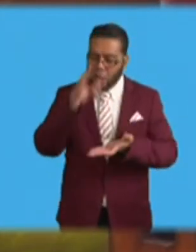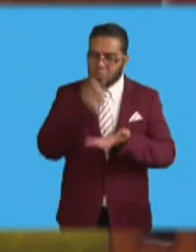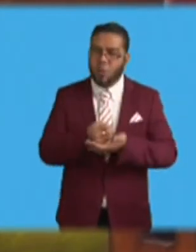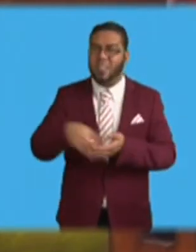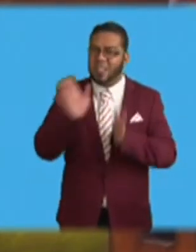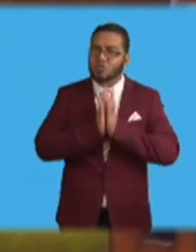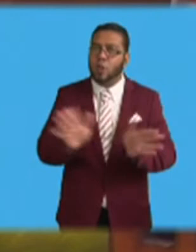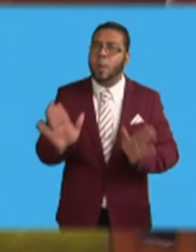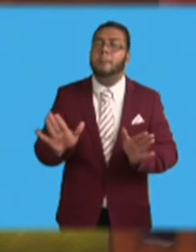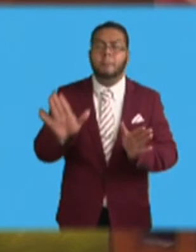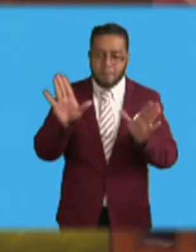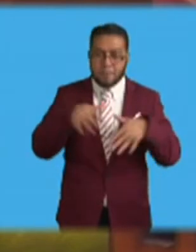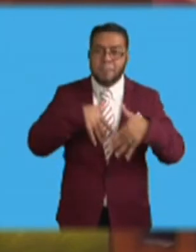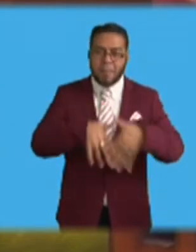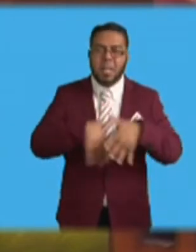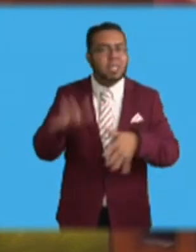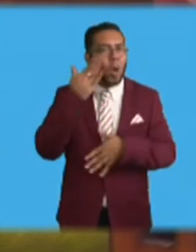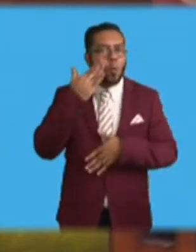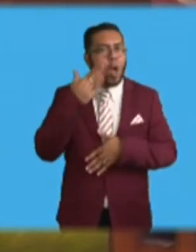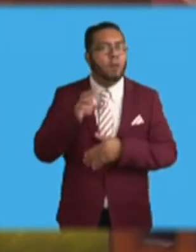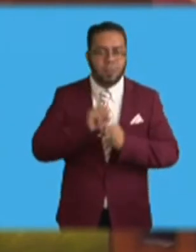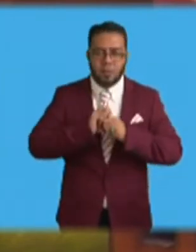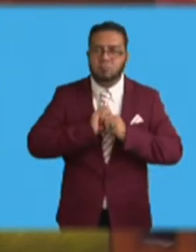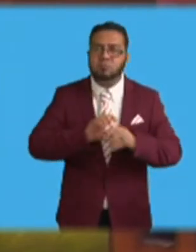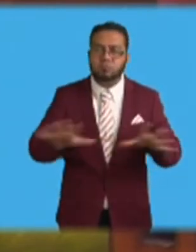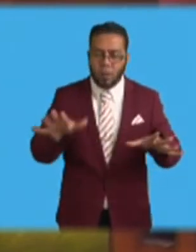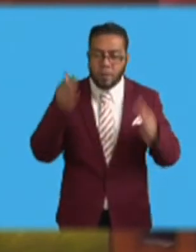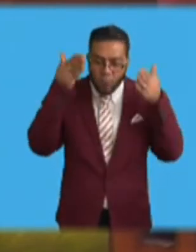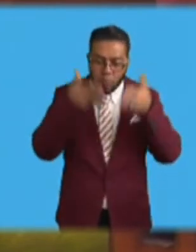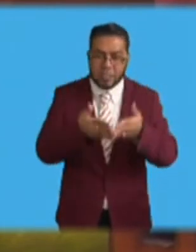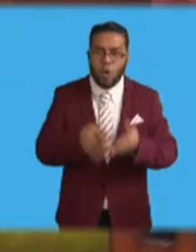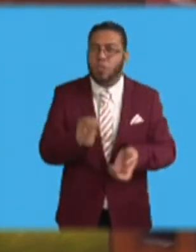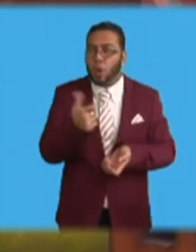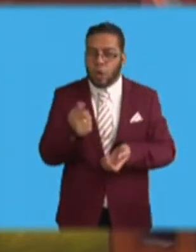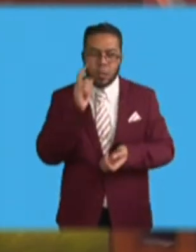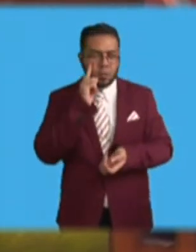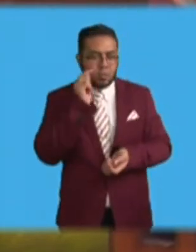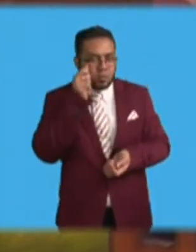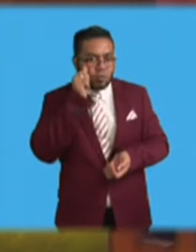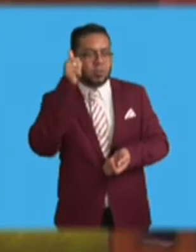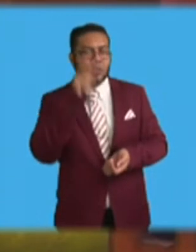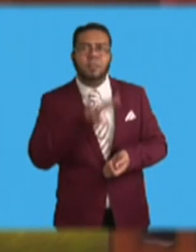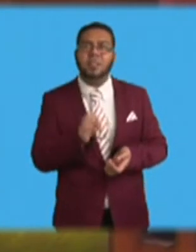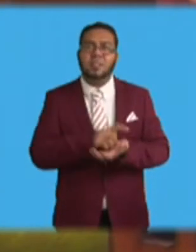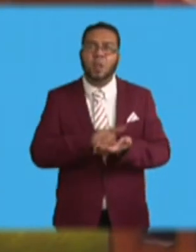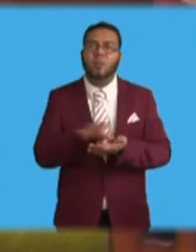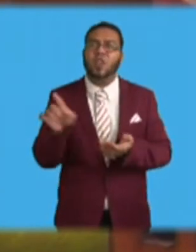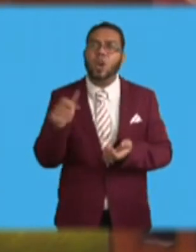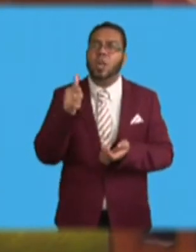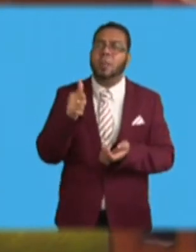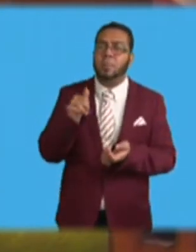general public is aware of the outbreak, focusing on early recognition of symptoms and early presentation to the health